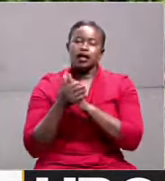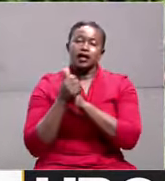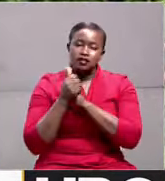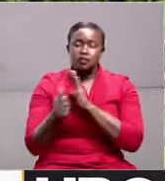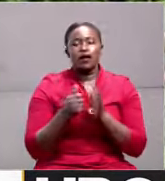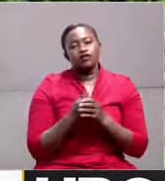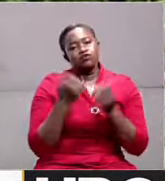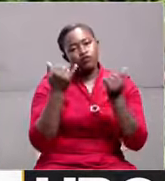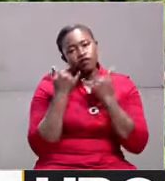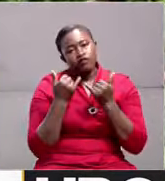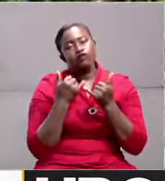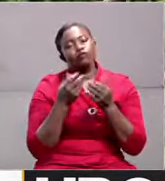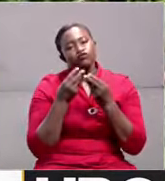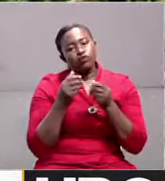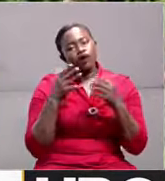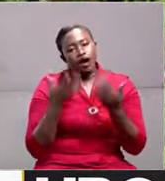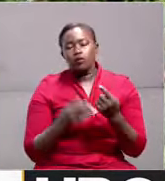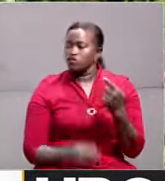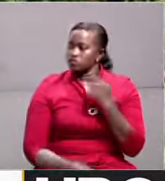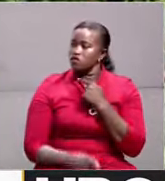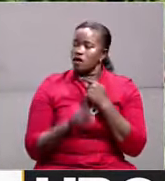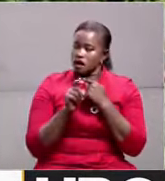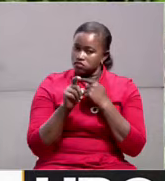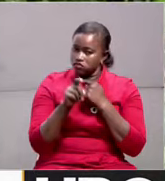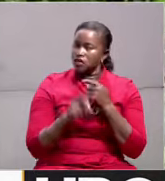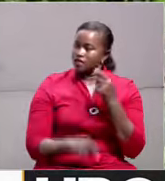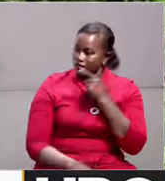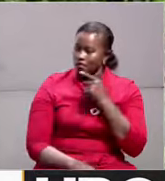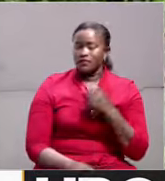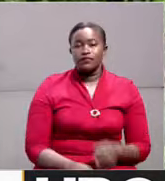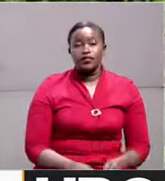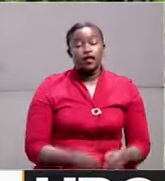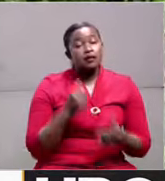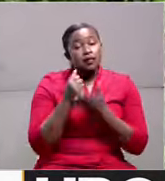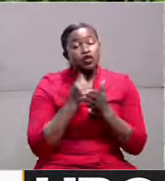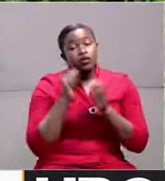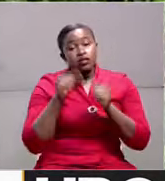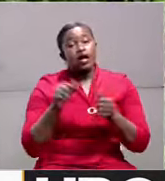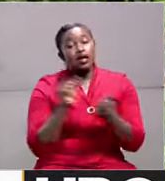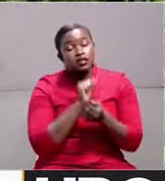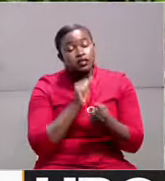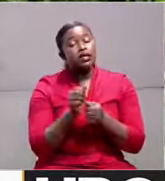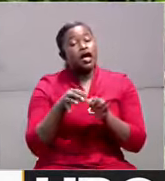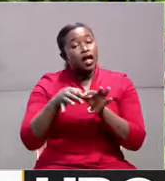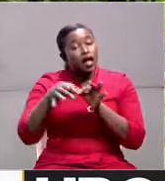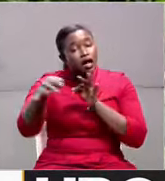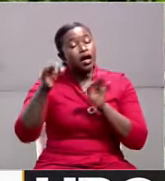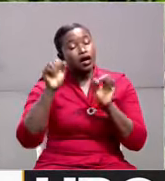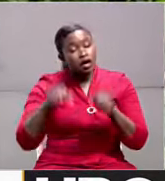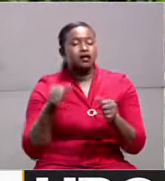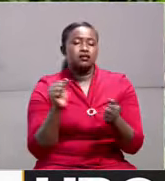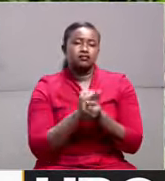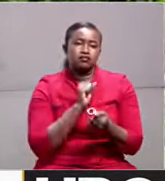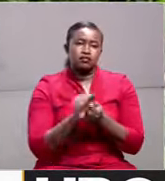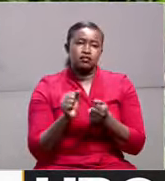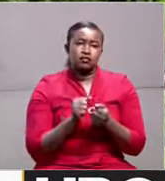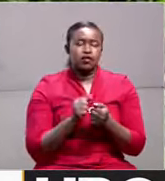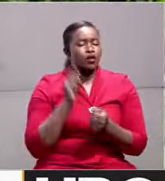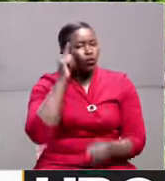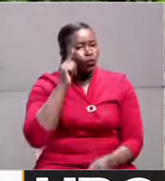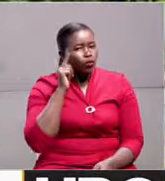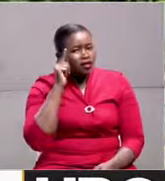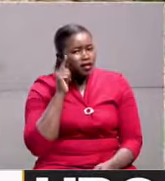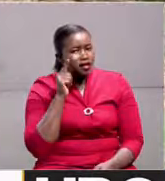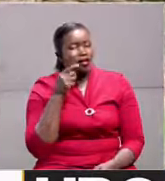tuyinza okuzzaako olw'akantu kano kubanga kasobola okulya yiika kubanga yiika tulowooza nti bw'oba